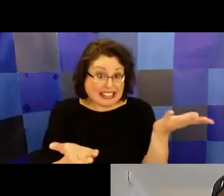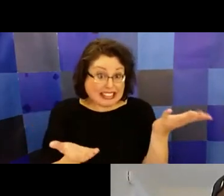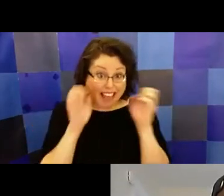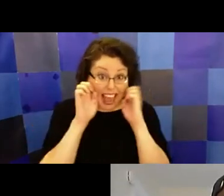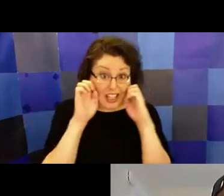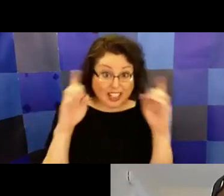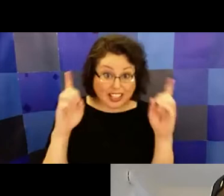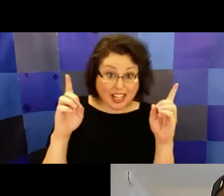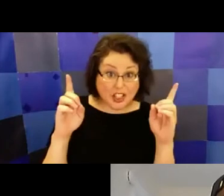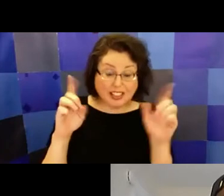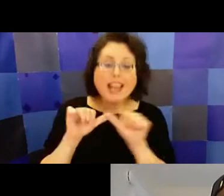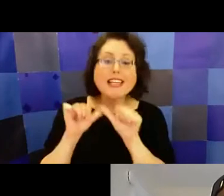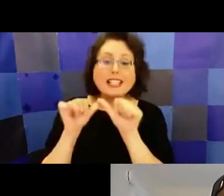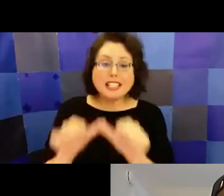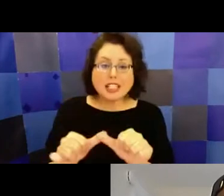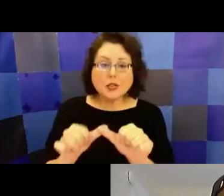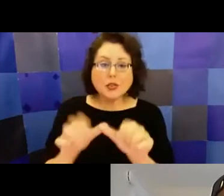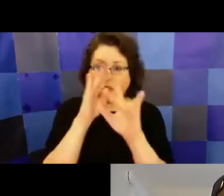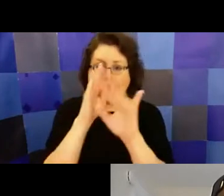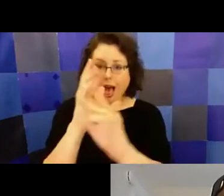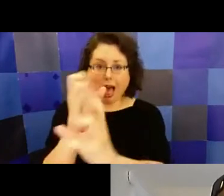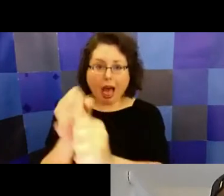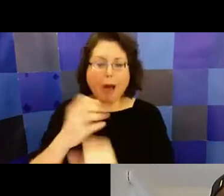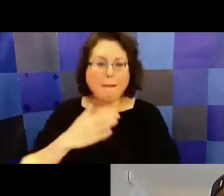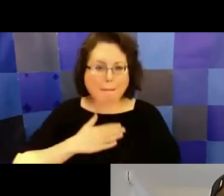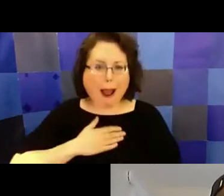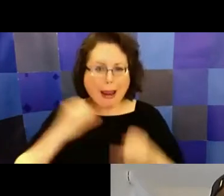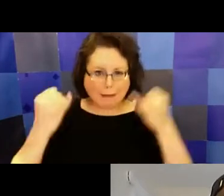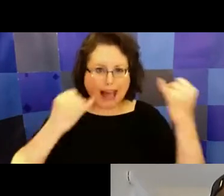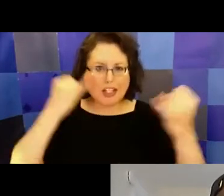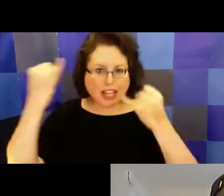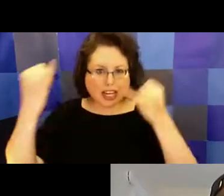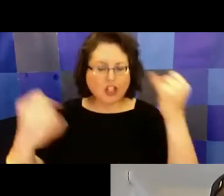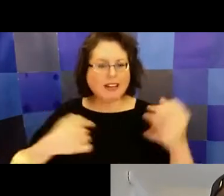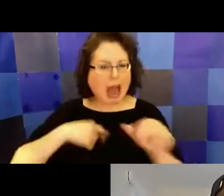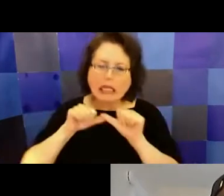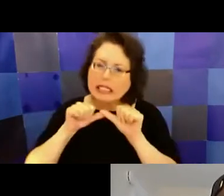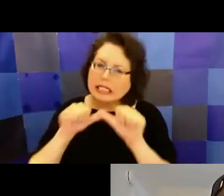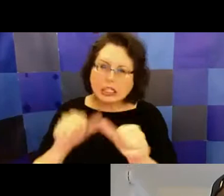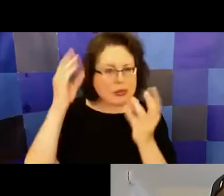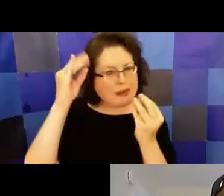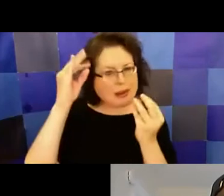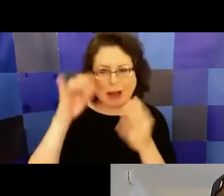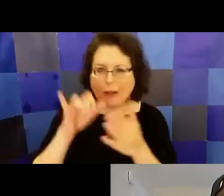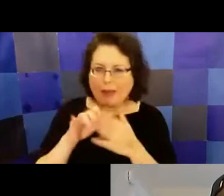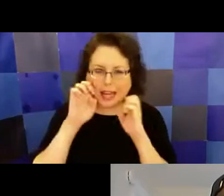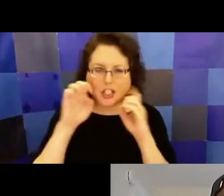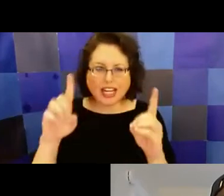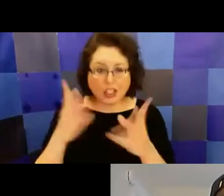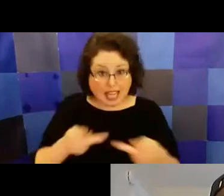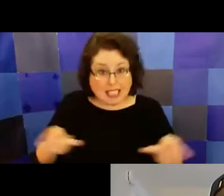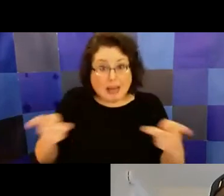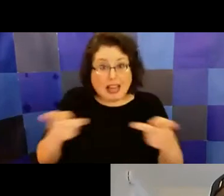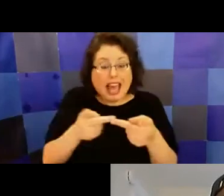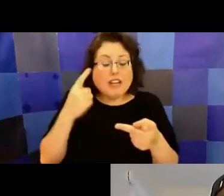education continues to capture my imagination. And I continue to think about education as a realm, as a potential realm of